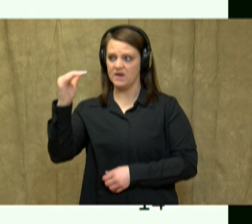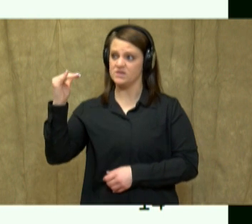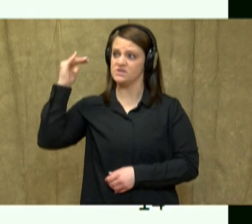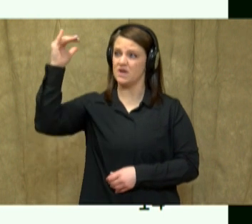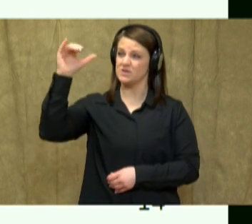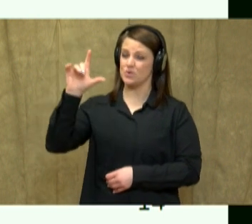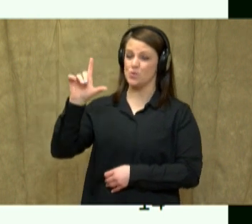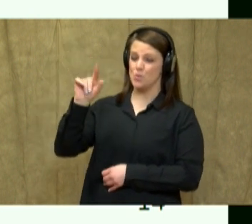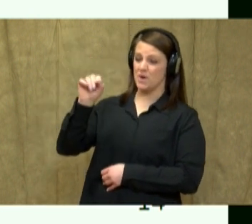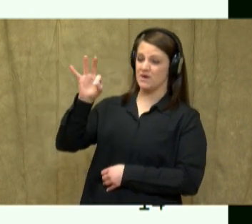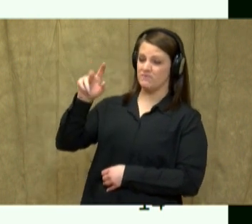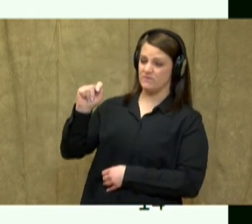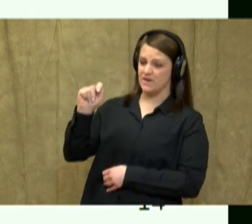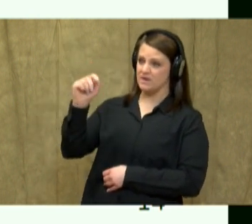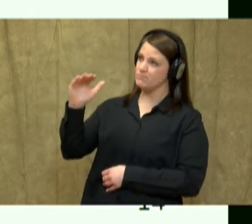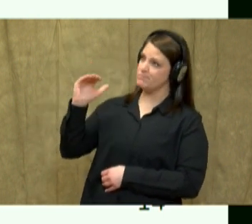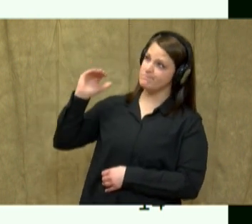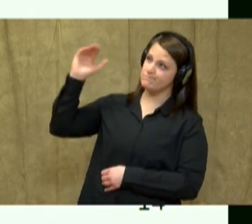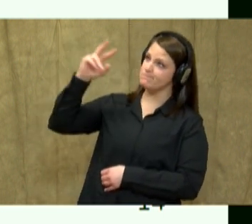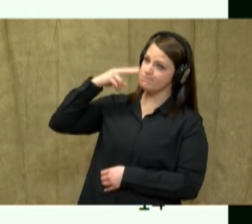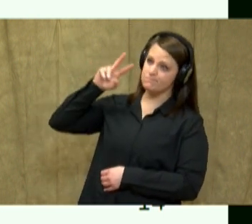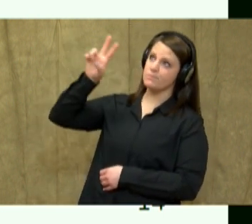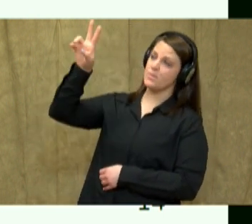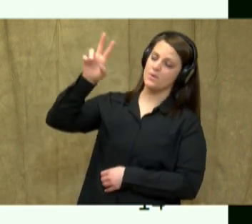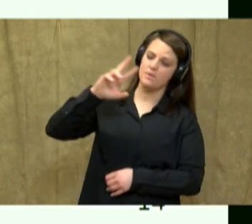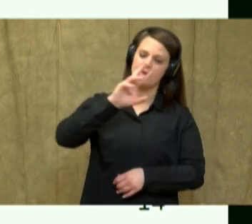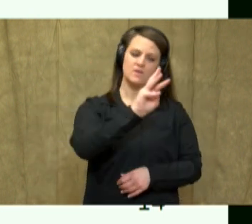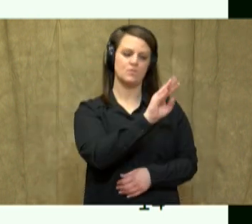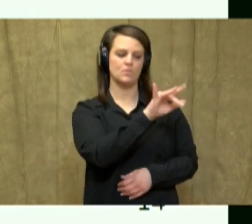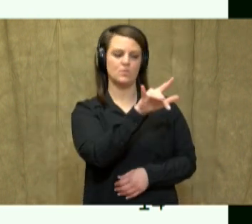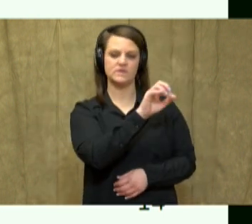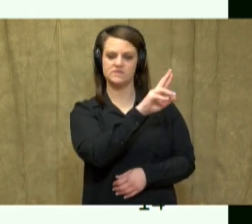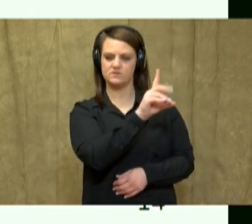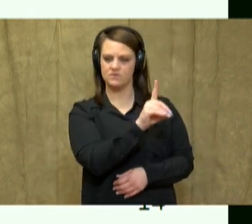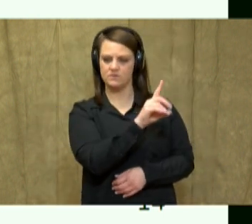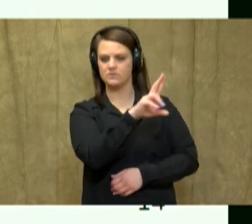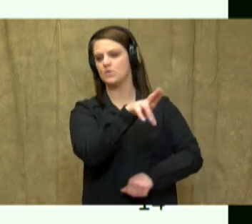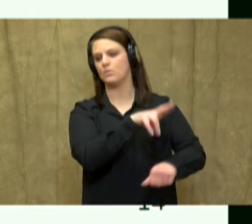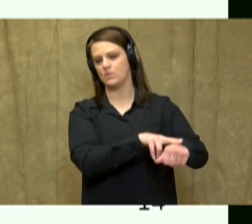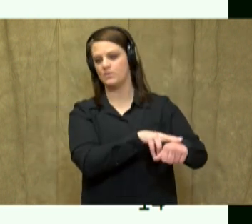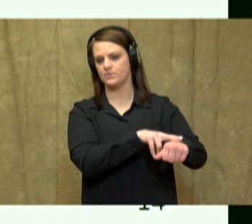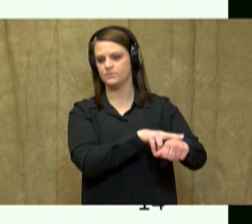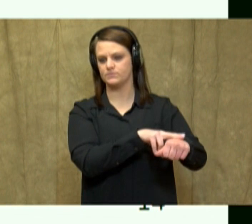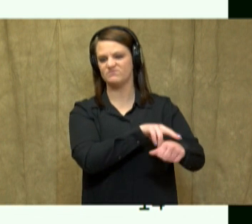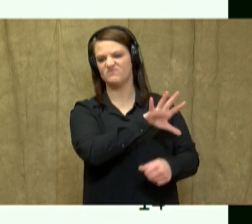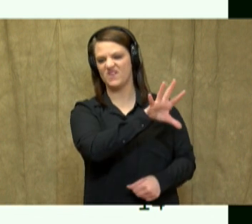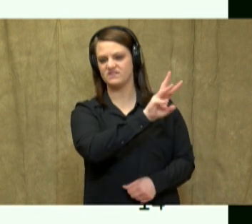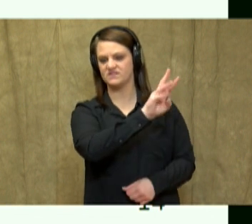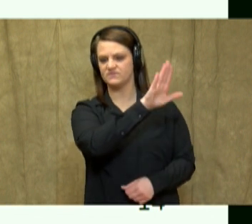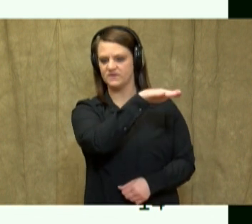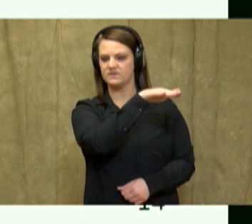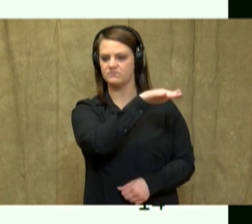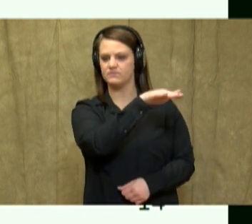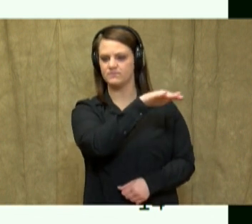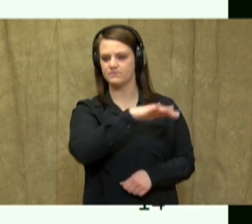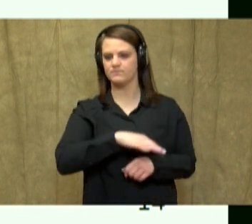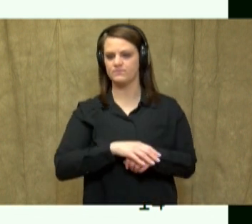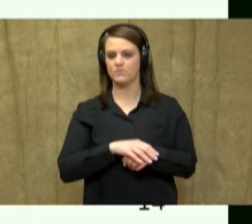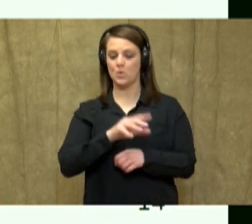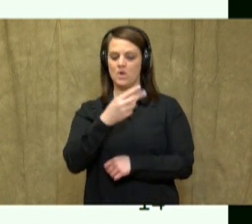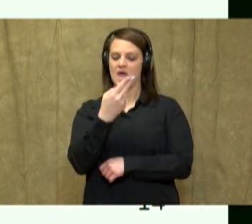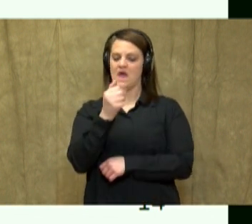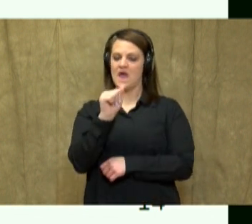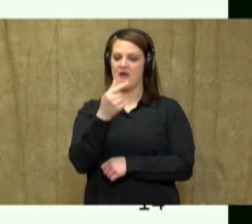feet, okay? And then wizards are normal people, so average height is somewhere between 5 and 6 feet. Well, Hagrid's only 12 feet, all